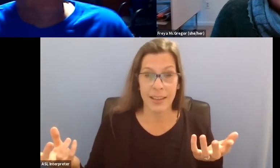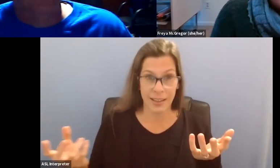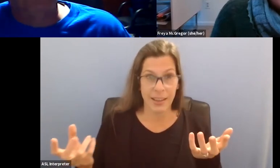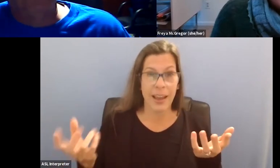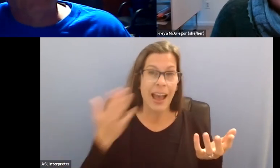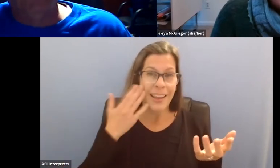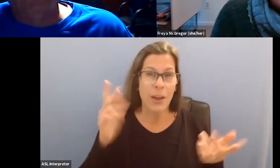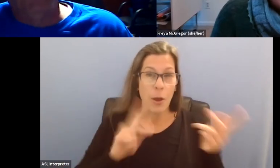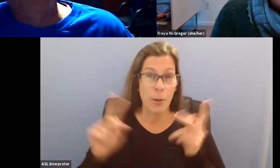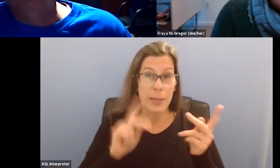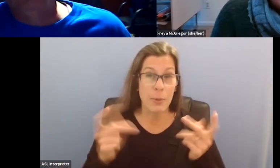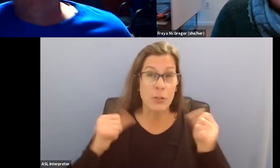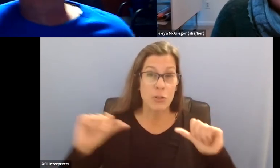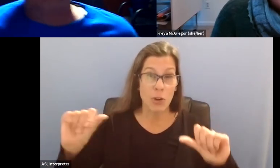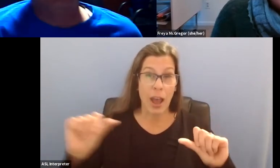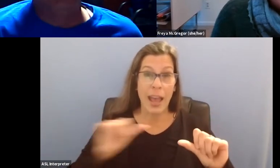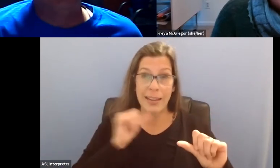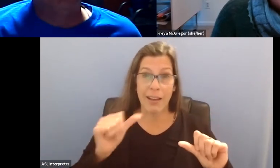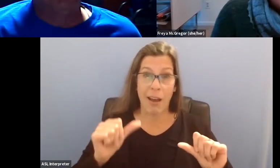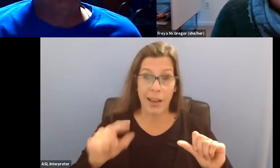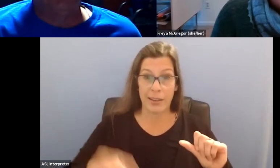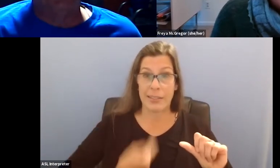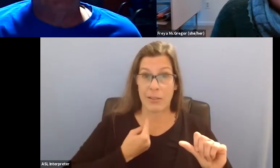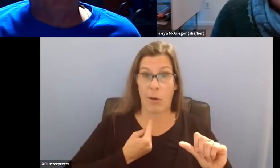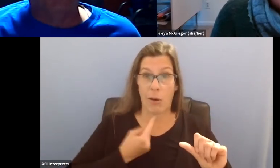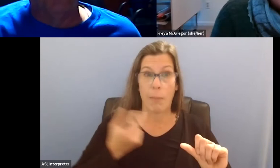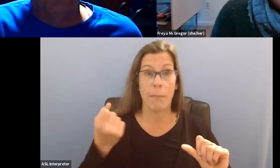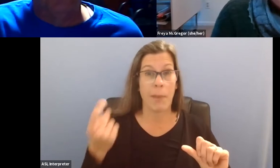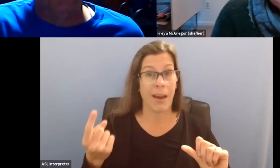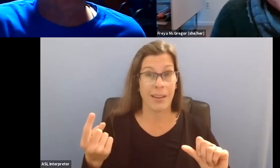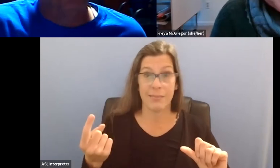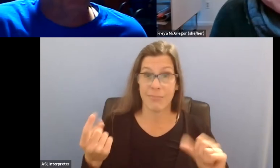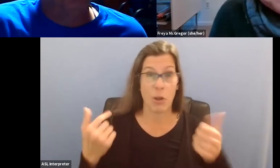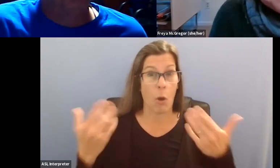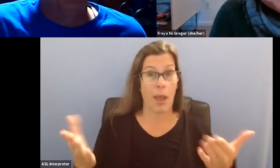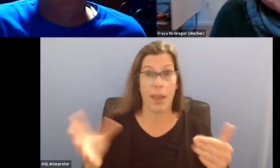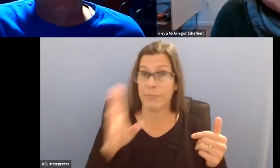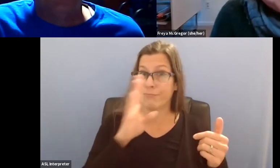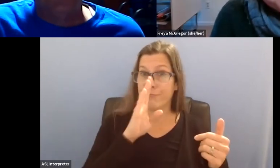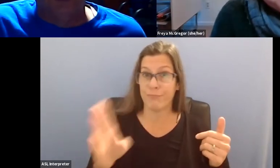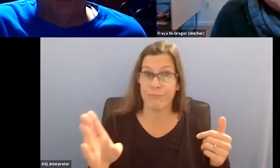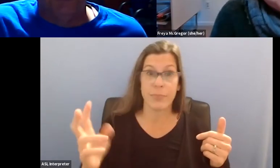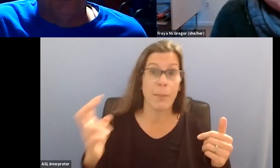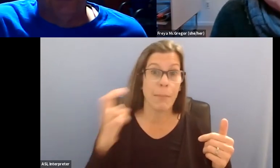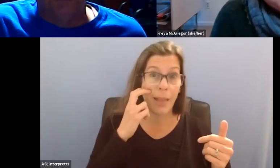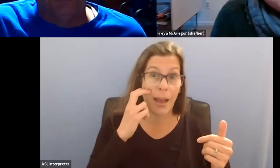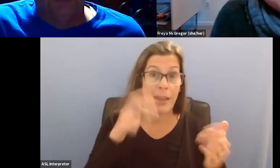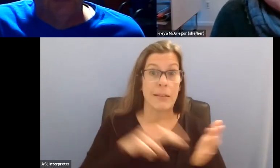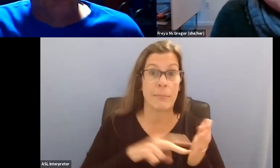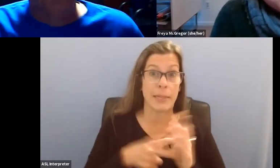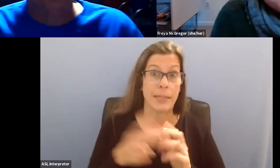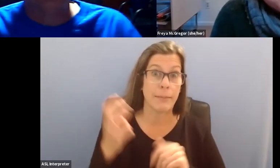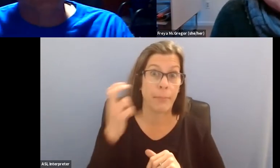Um, but I'm, I'm fine with saying things as they are. A person who's blind is blind and